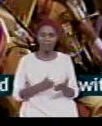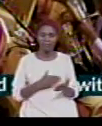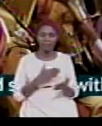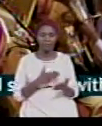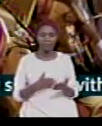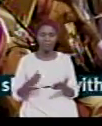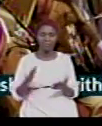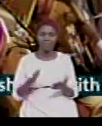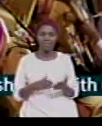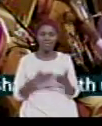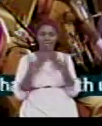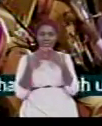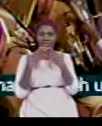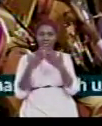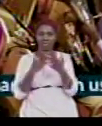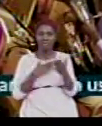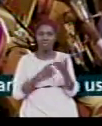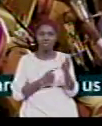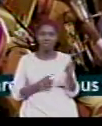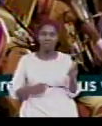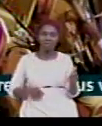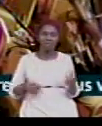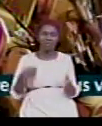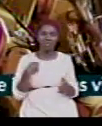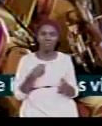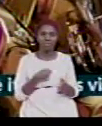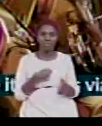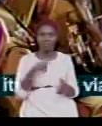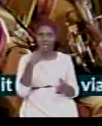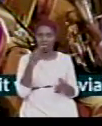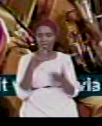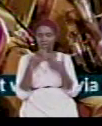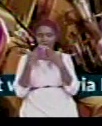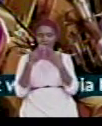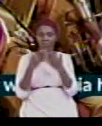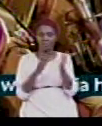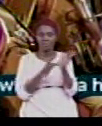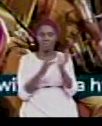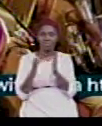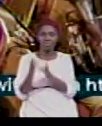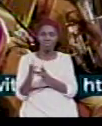you, Jesus. We are saying